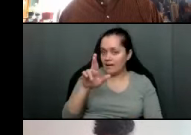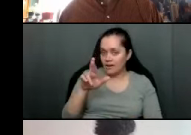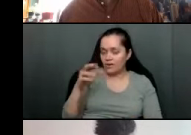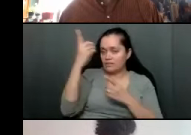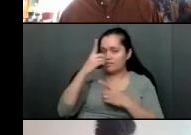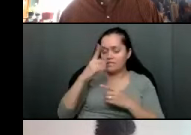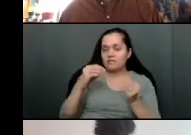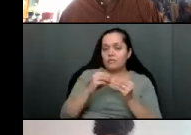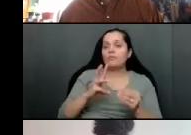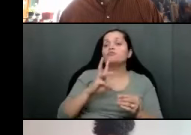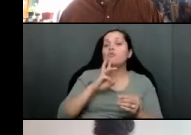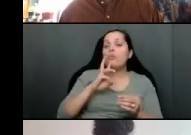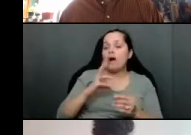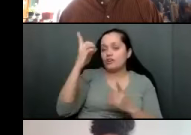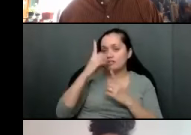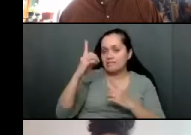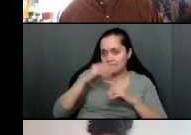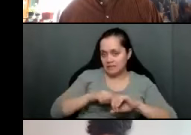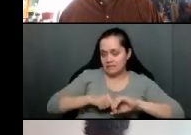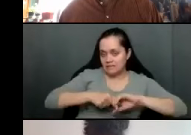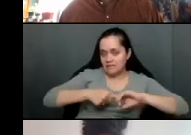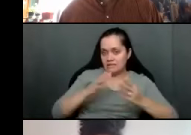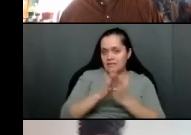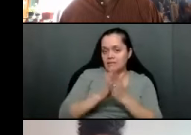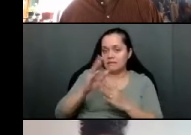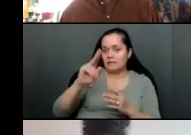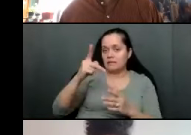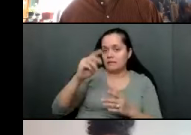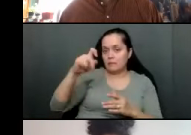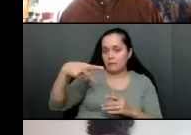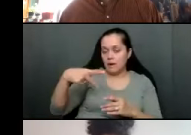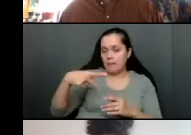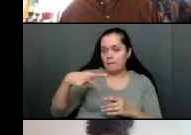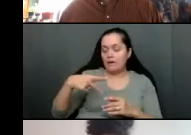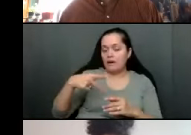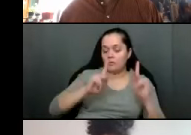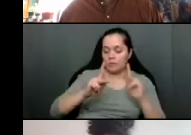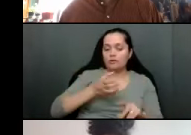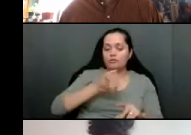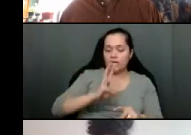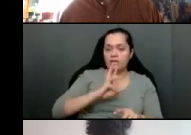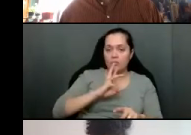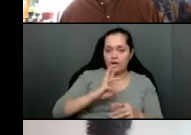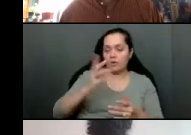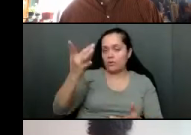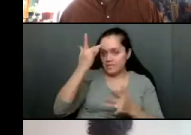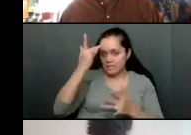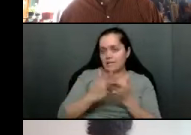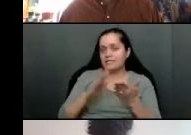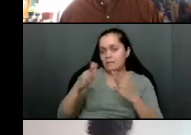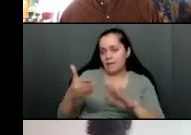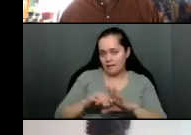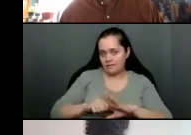a waterborne disease. The pump was contaminated. People drinking the water from the pump were getting sick, and some of them were